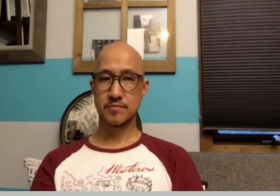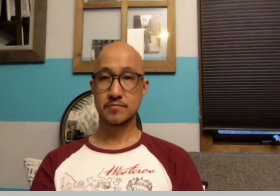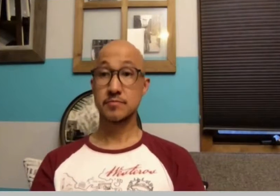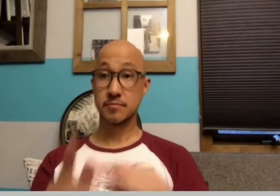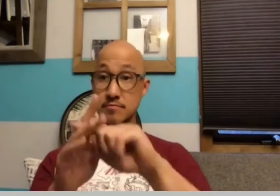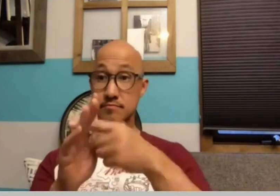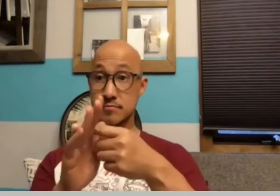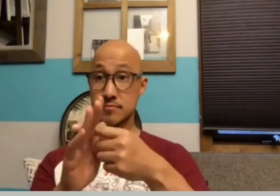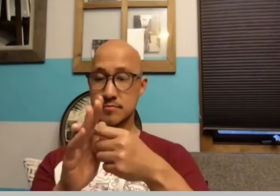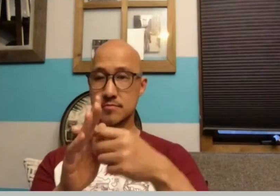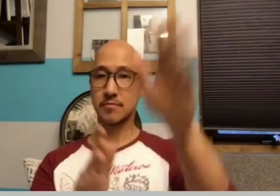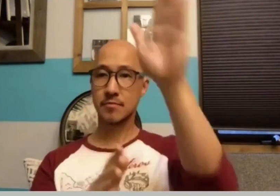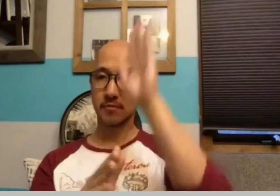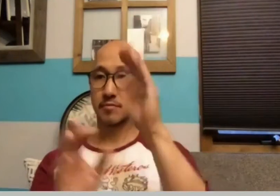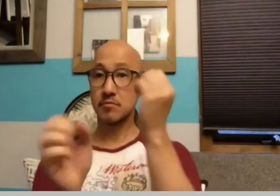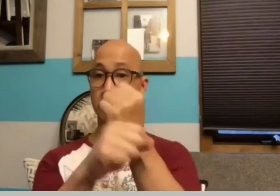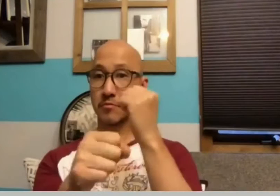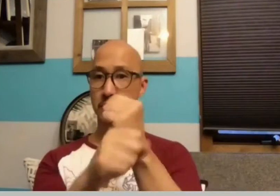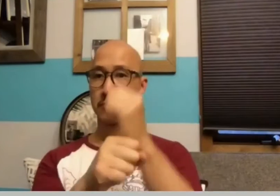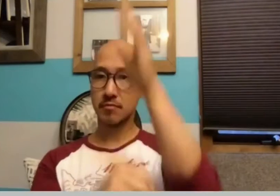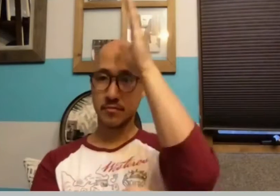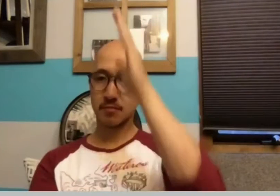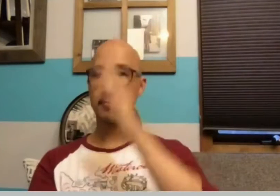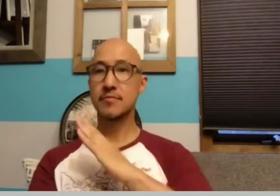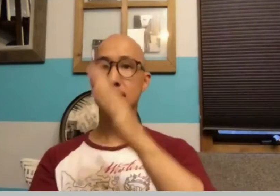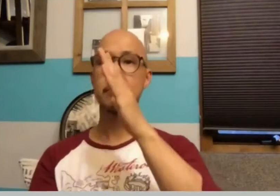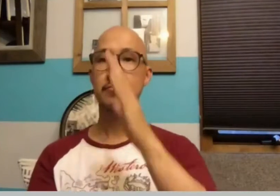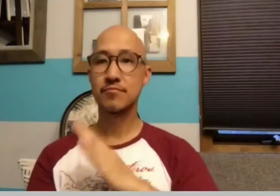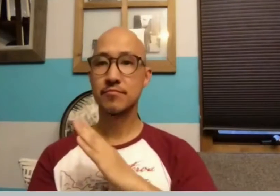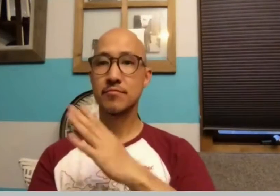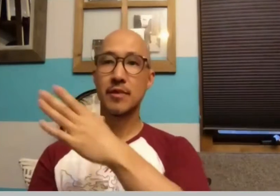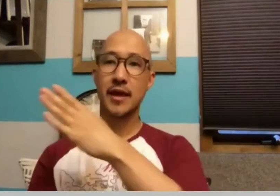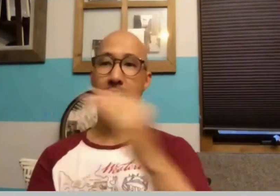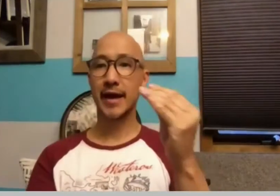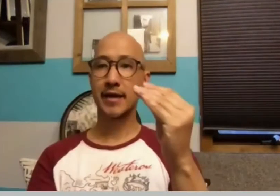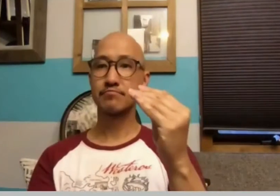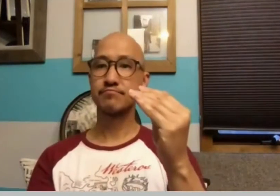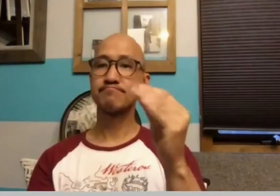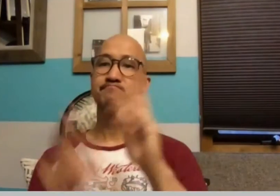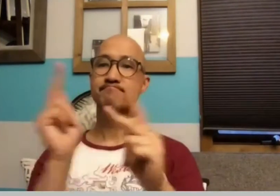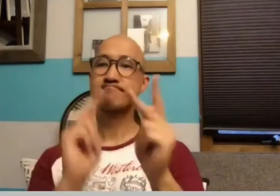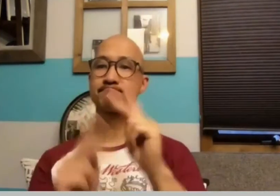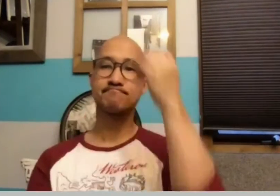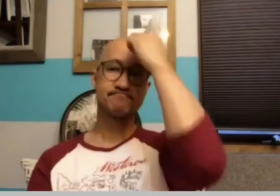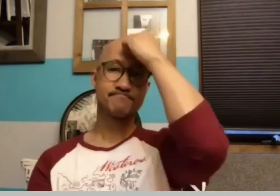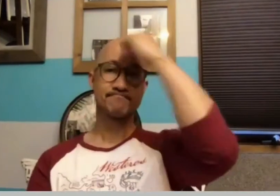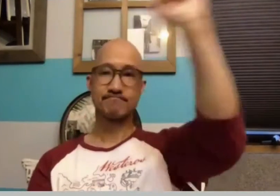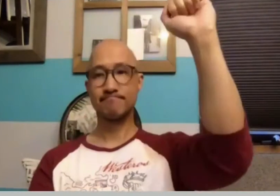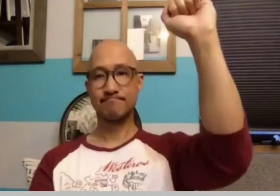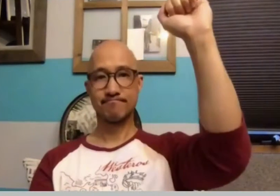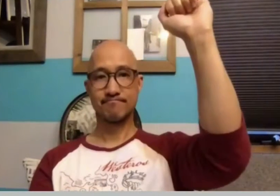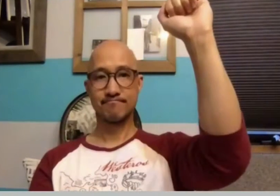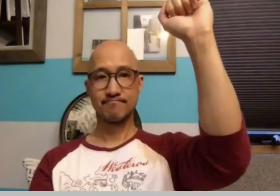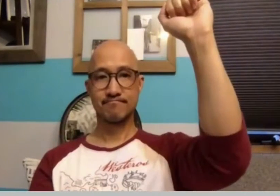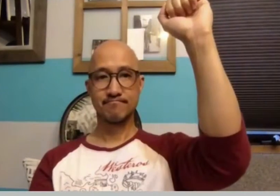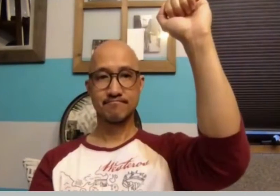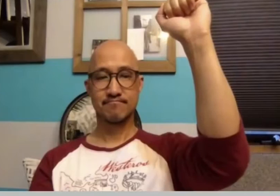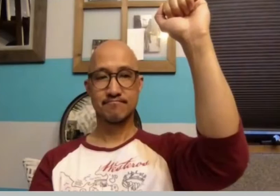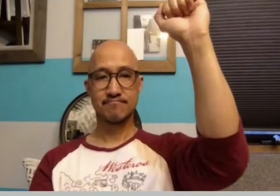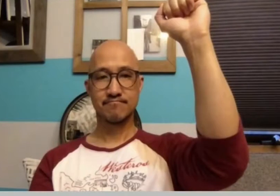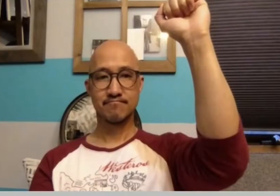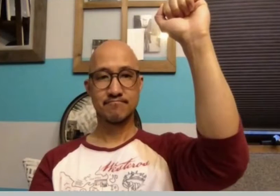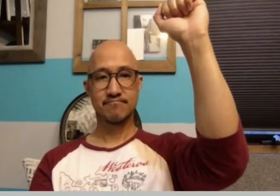man, and almost immediately, man rebels against God, which begins this endless cycle of